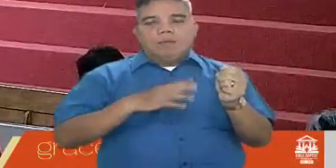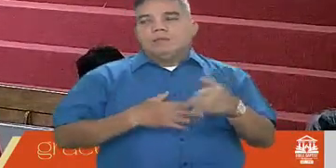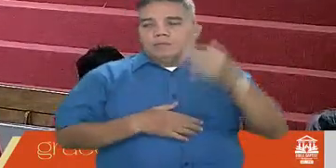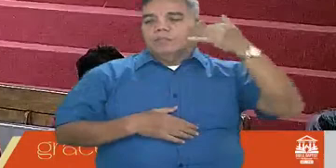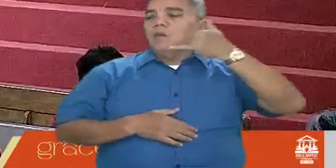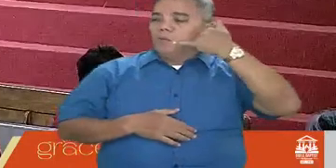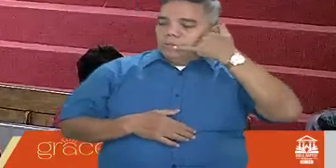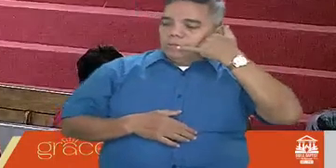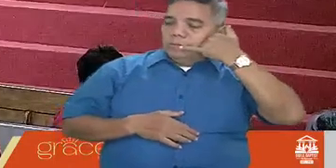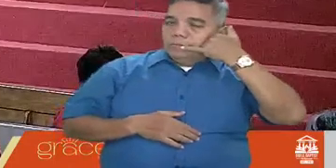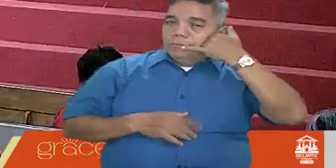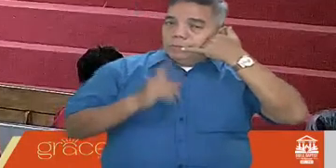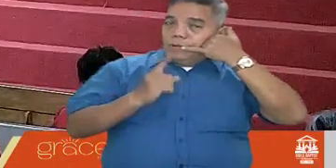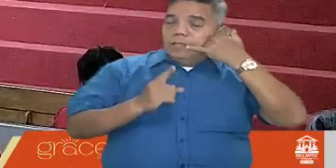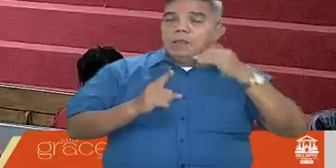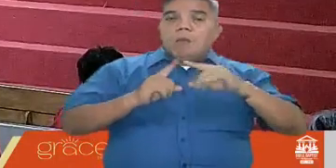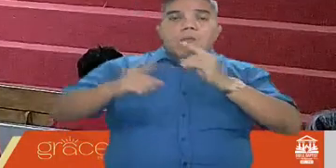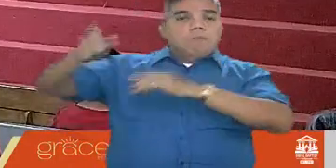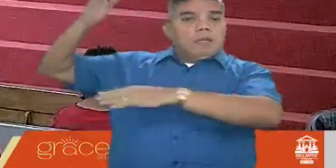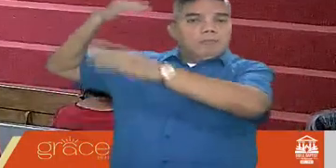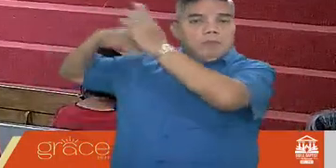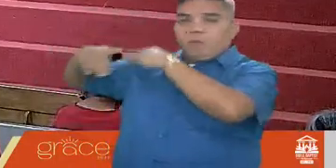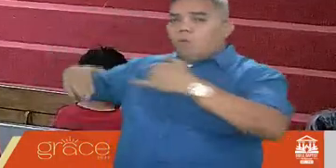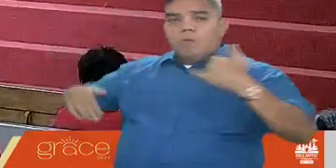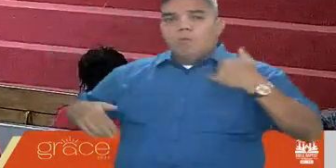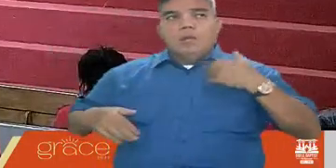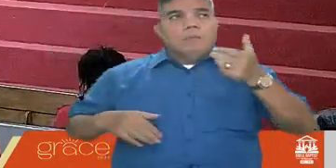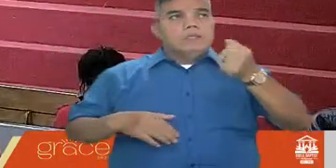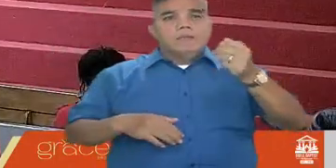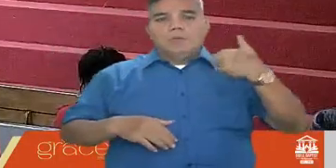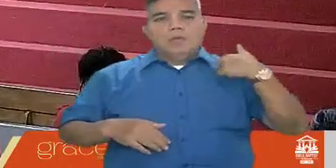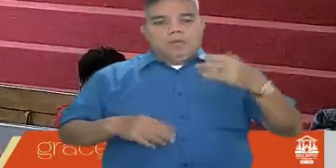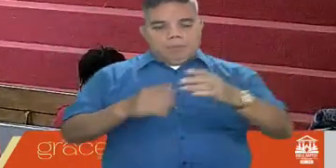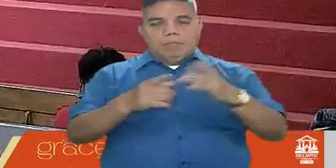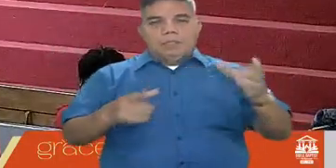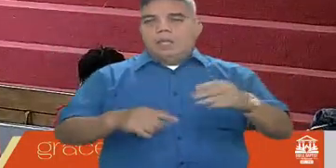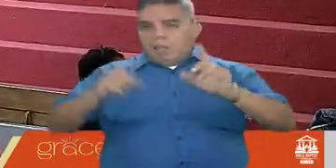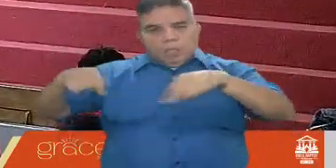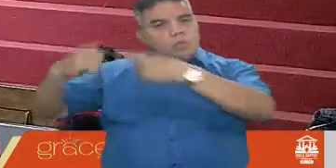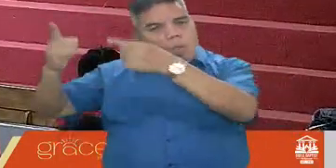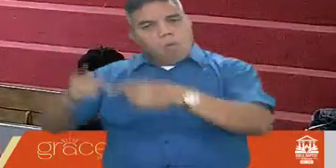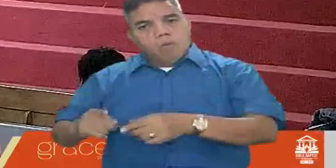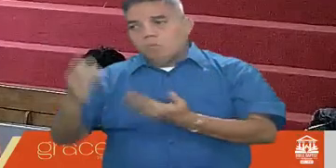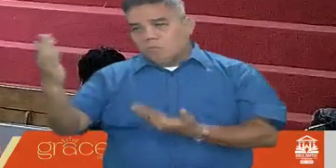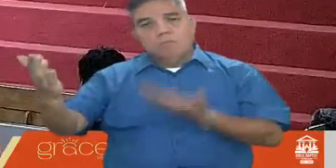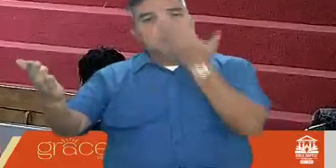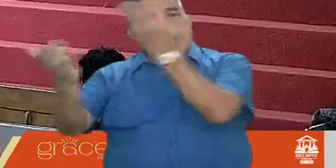Pwede ka itong tawagon. No? Pero kaniadong wapay cellphone ng Christ, go.